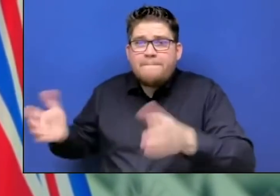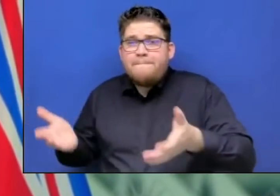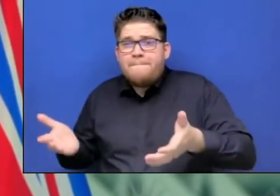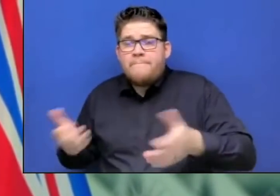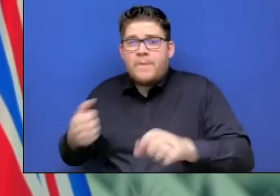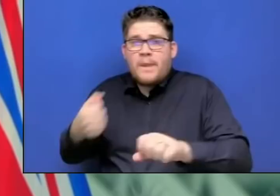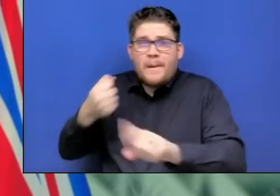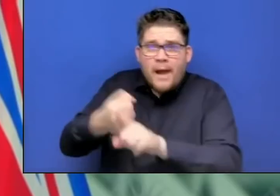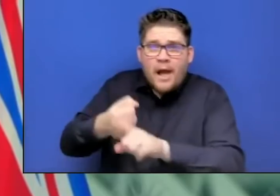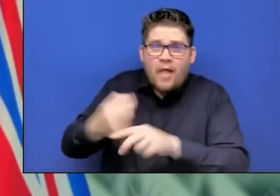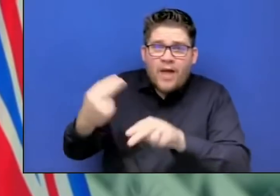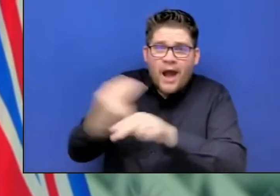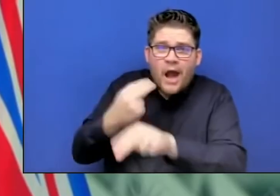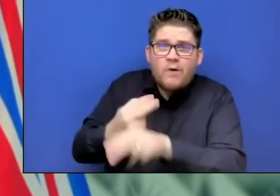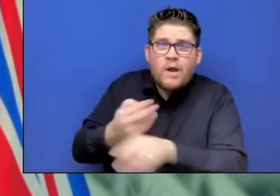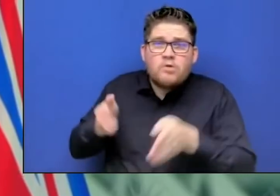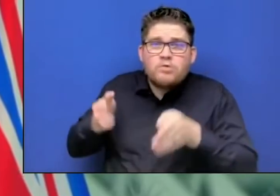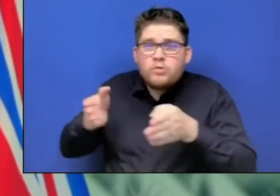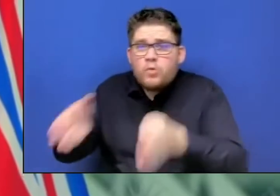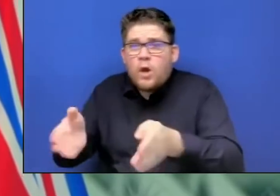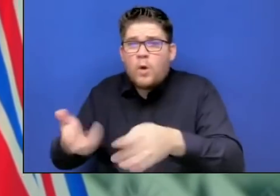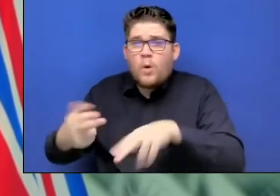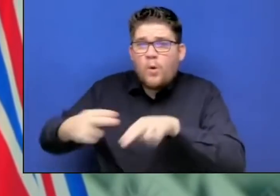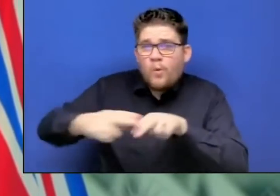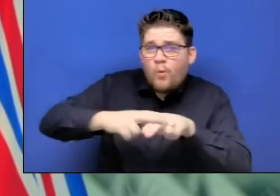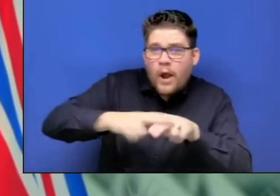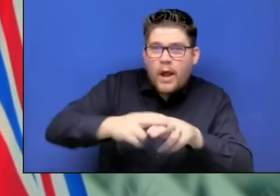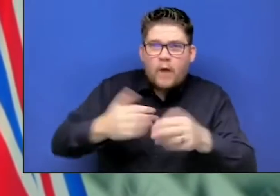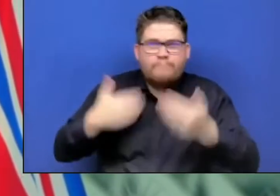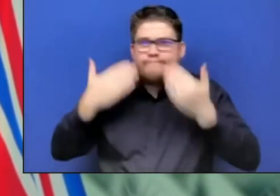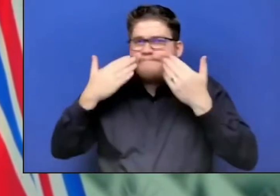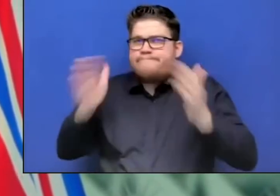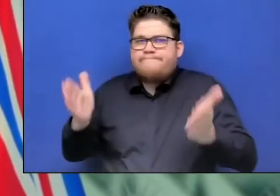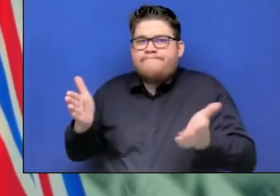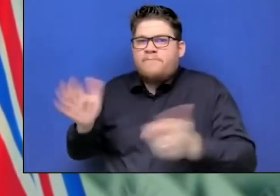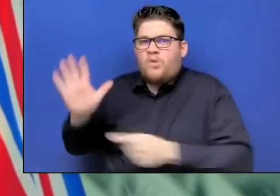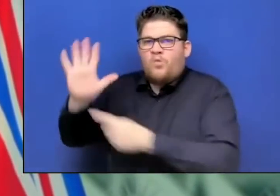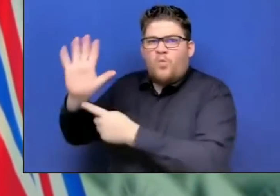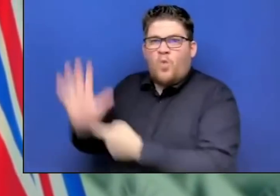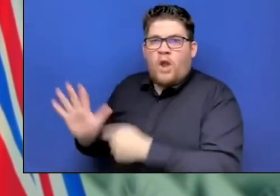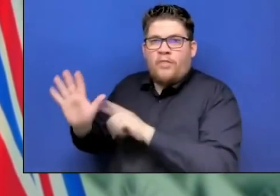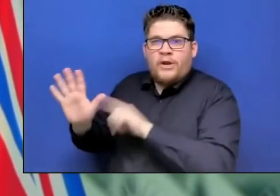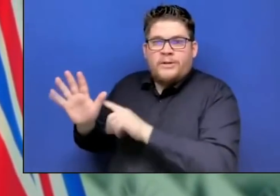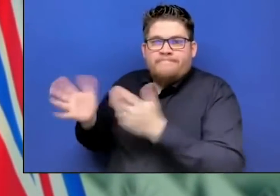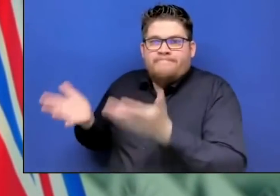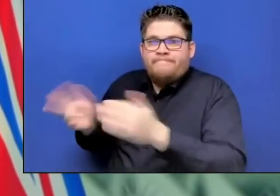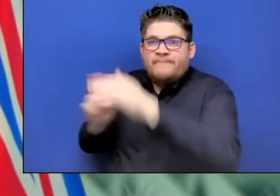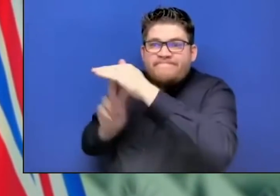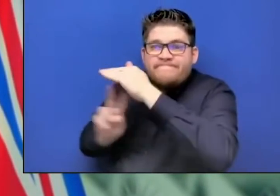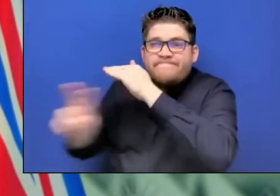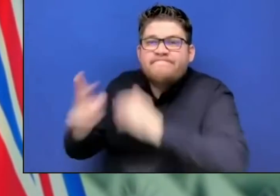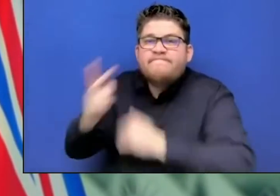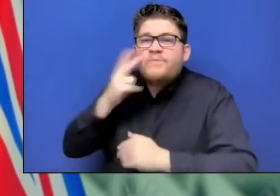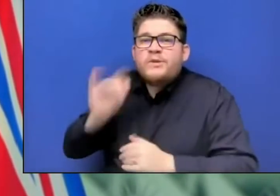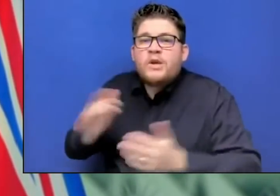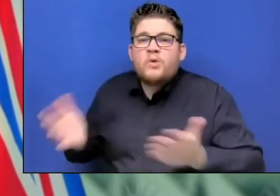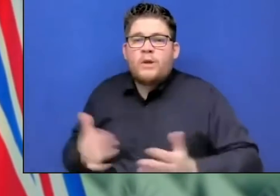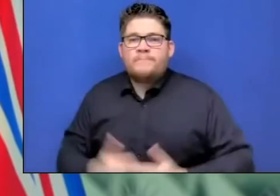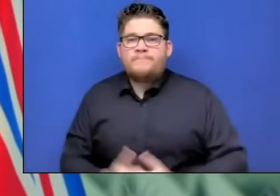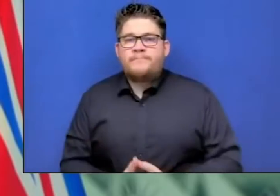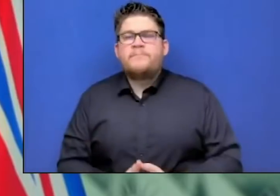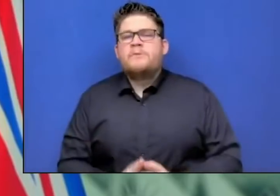Minister Farnworth, we have extended the fuel restriction order. We ask that everyone continue to follow the extended